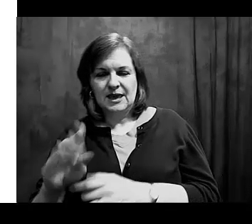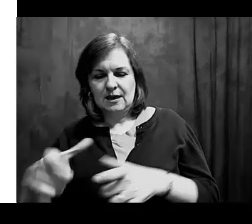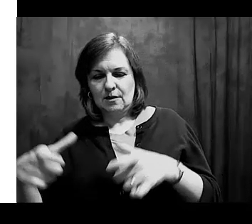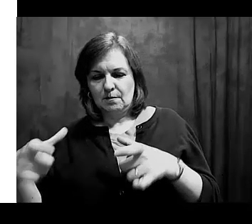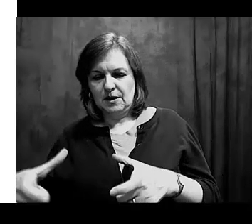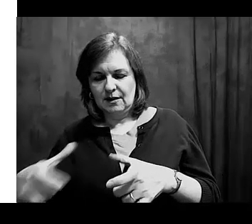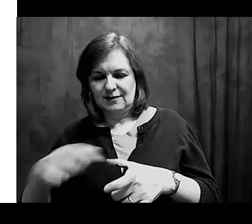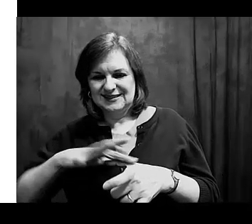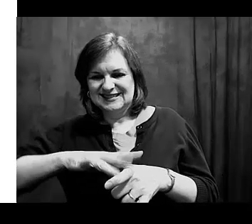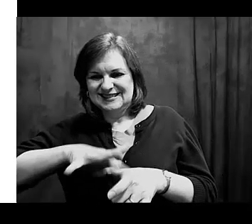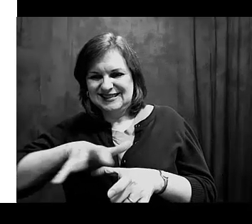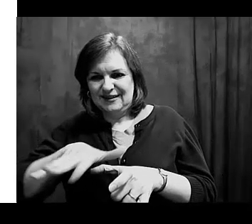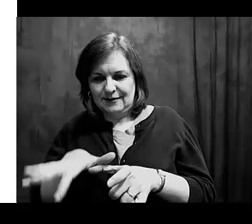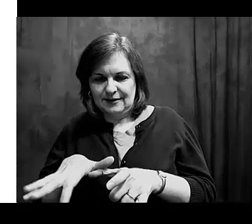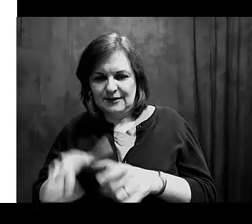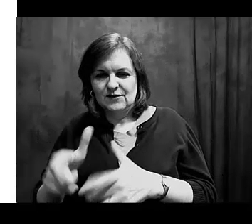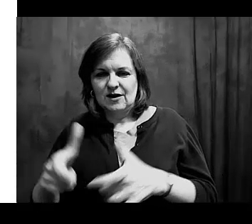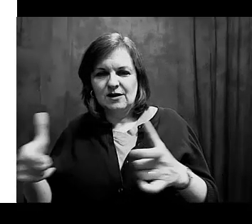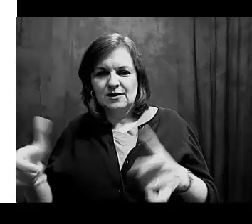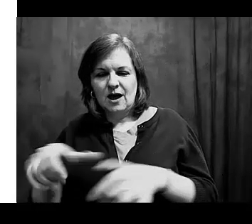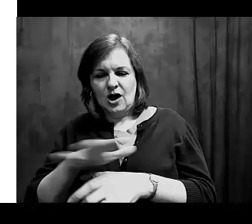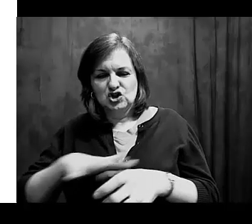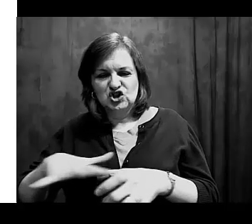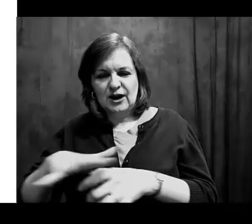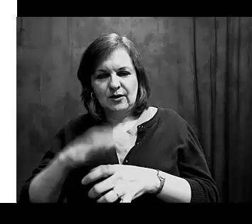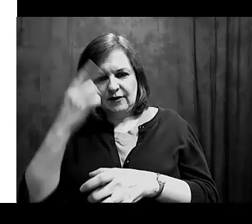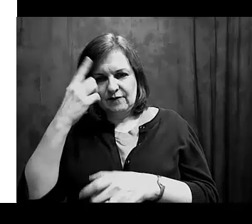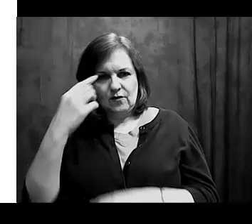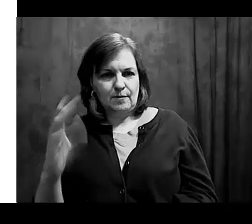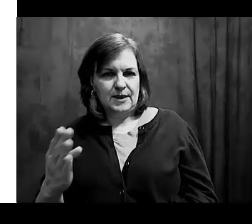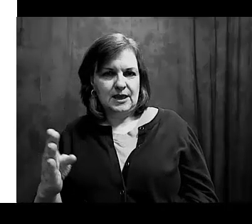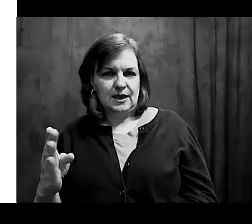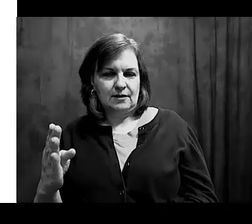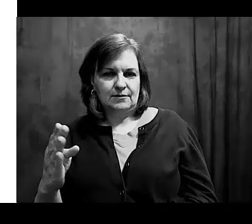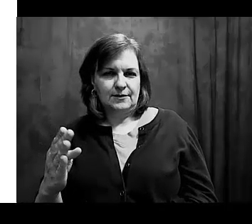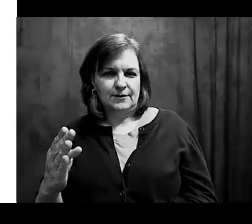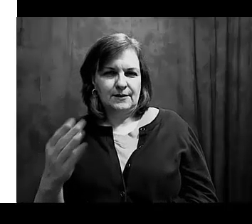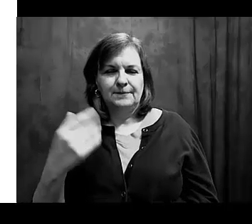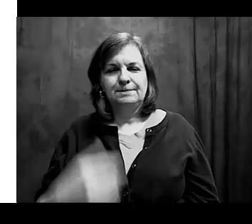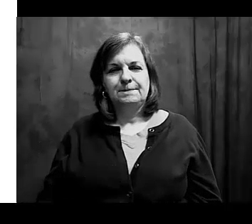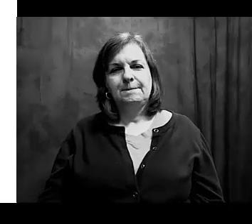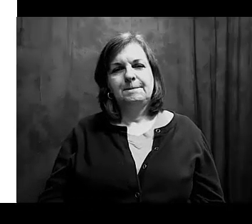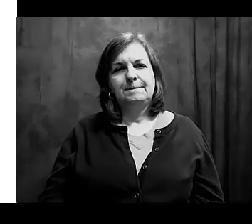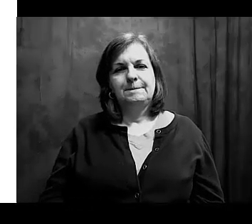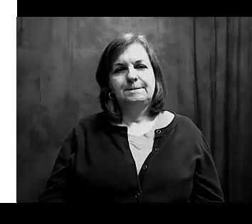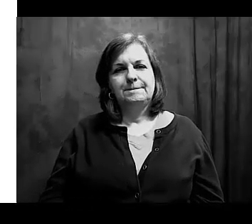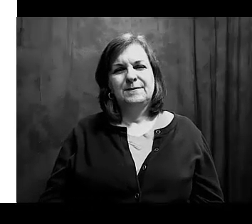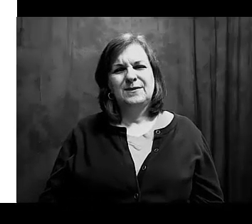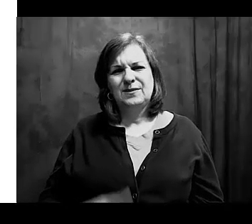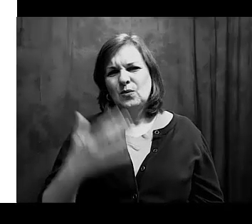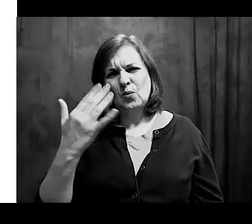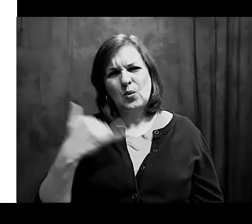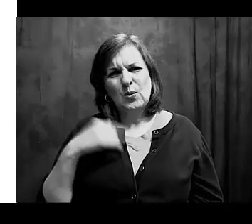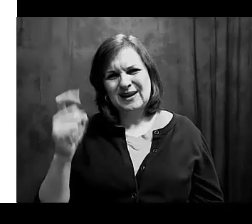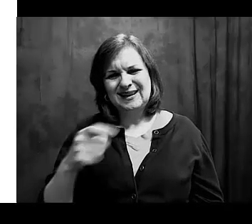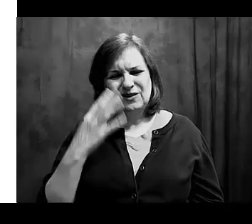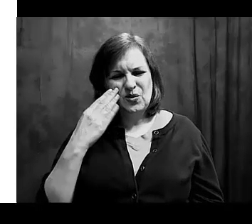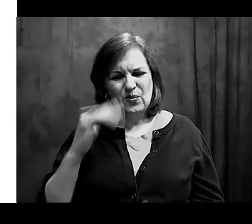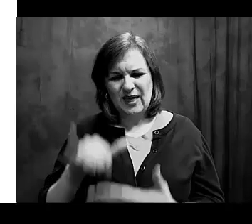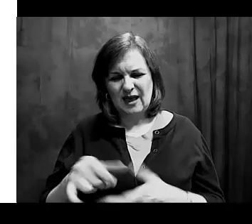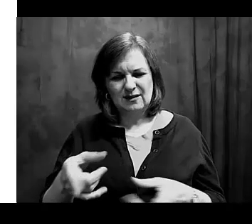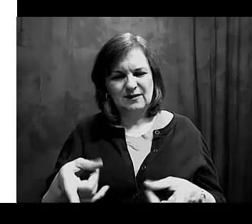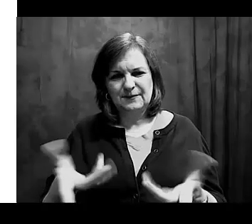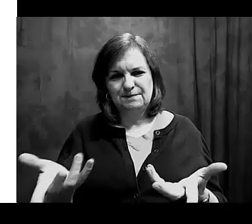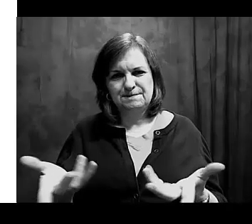axon. Hopefully you remember that from our discussion of your nerves. But you notice this dendrite has a